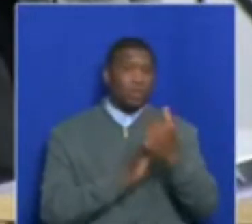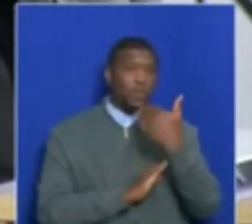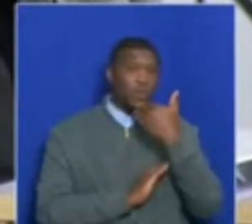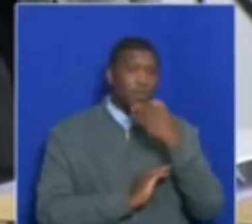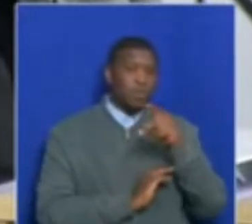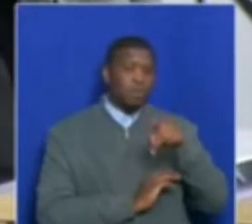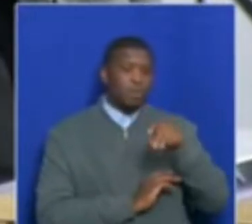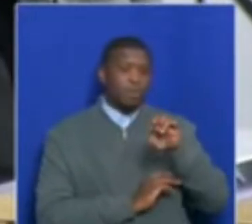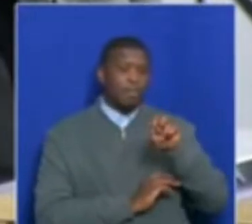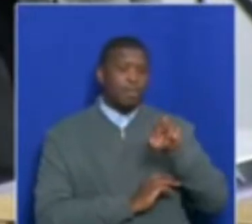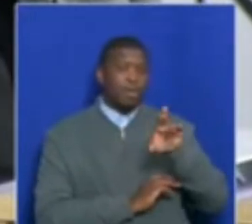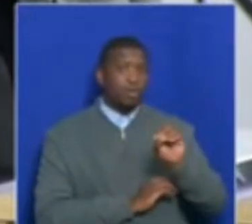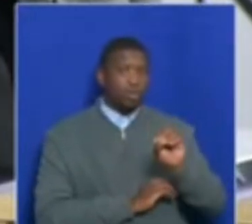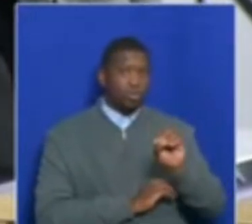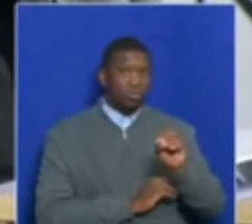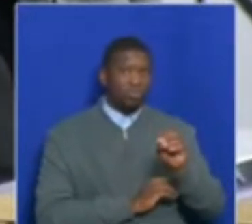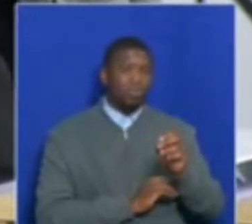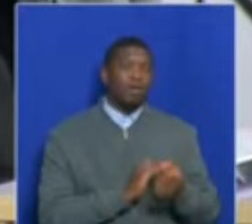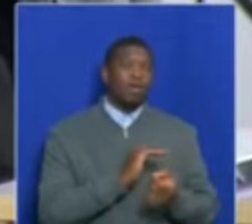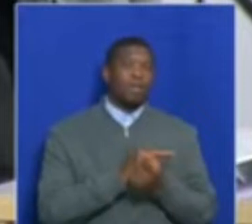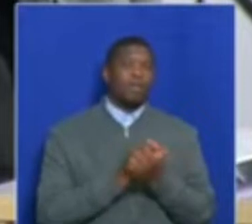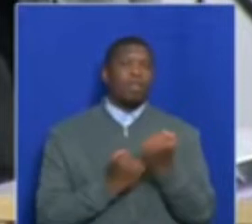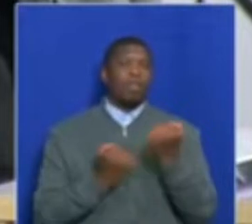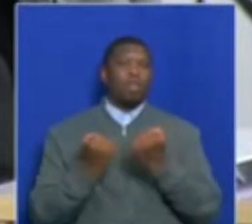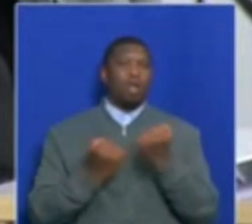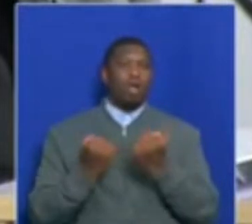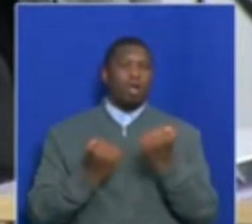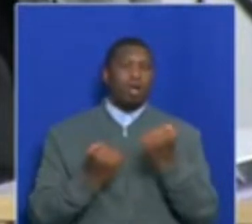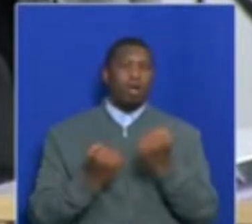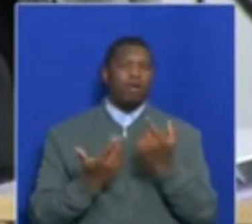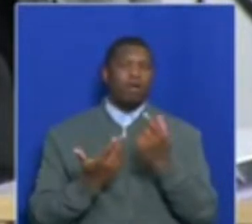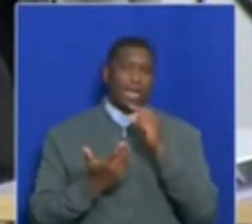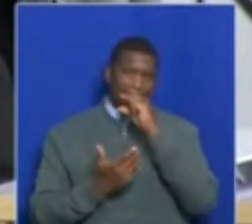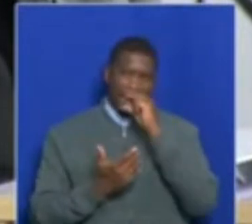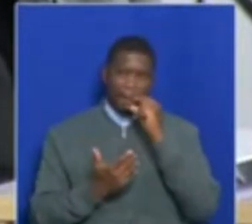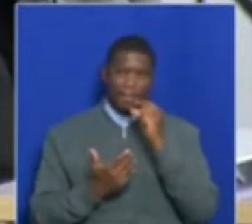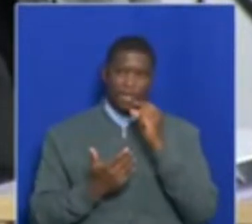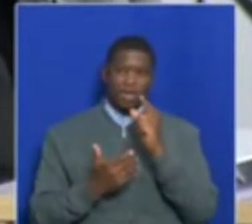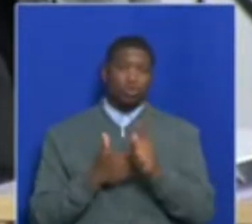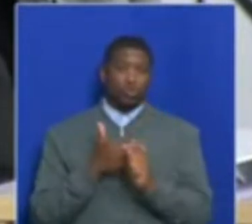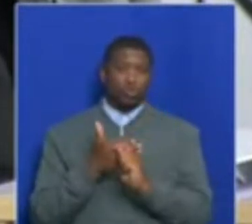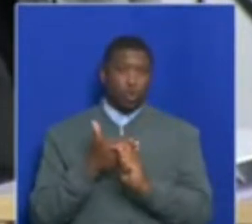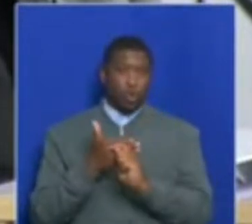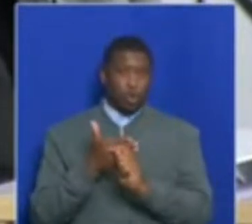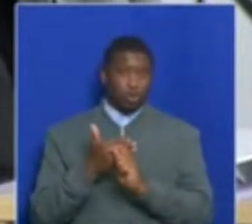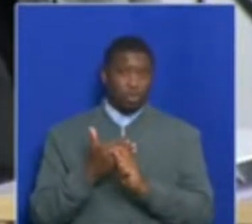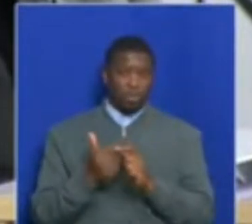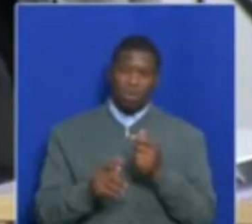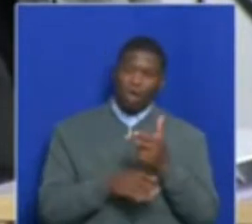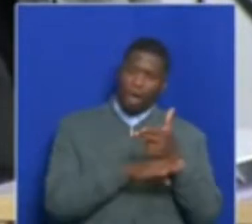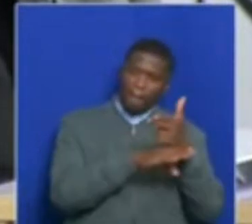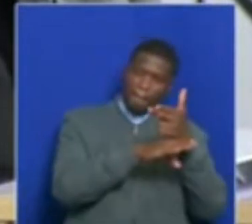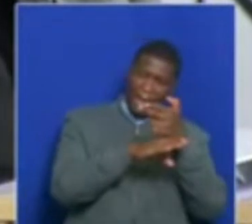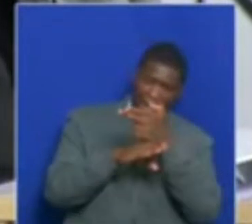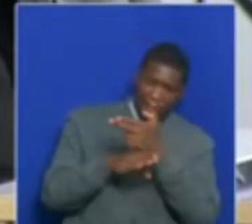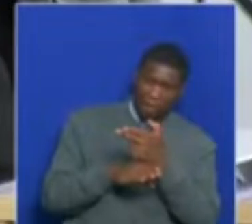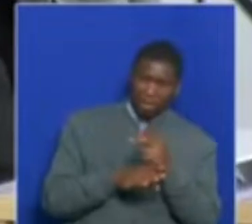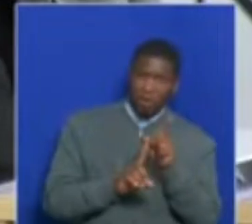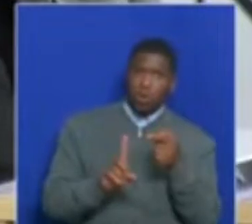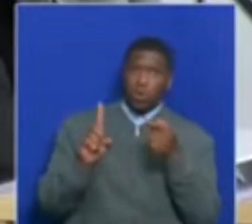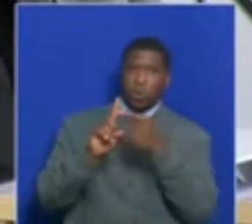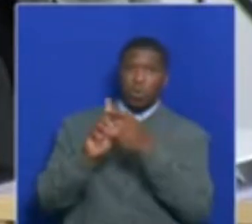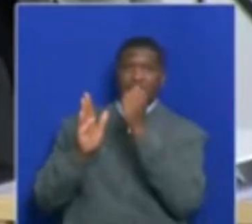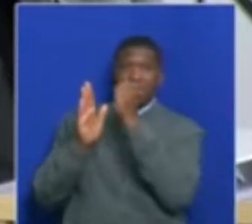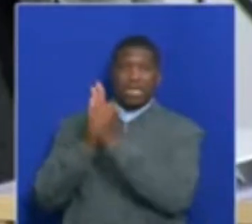a vehicle, a Toyota Fortuner, to kill the driver. It is alleged that 10 members who were part of the operation stopped